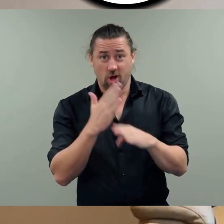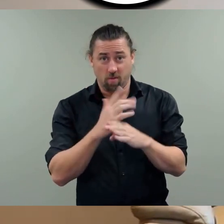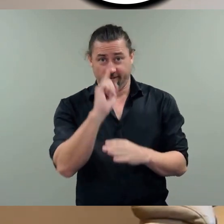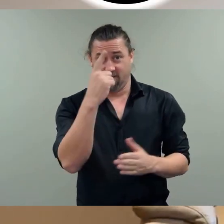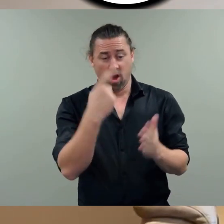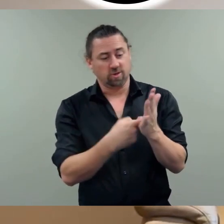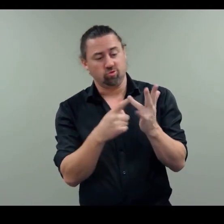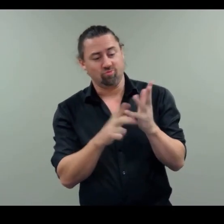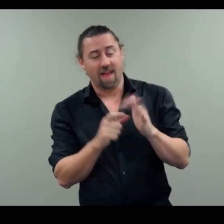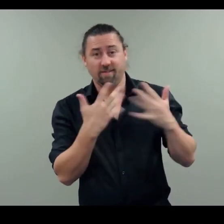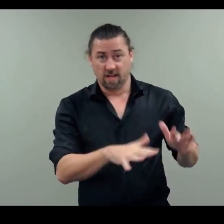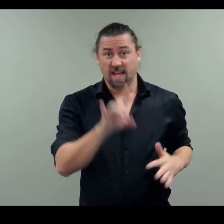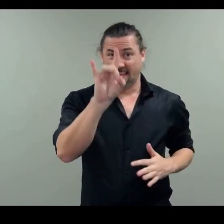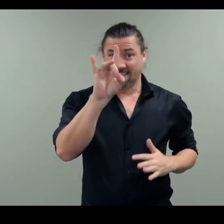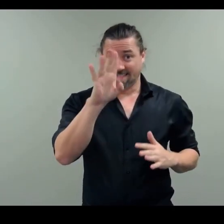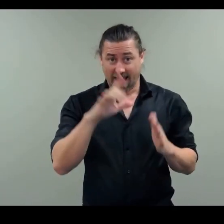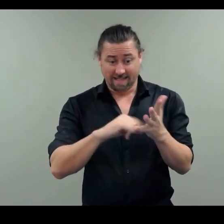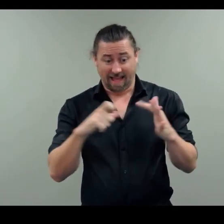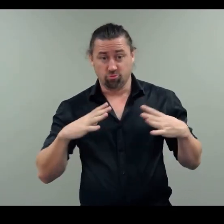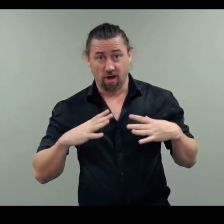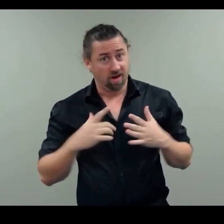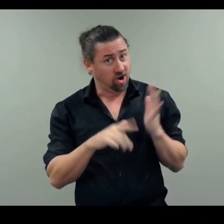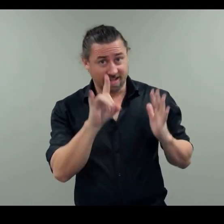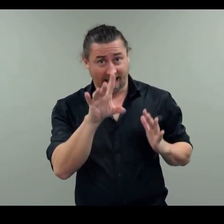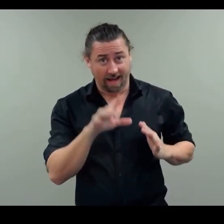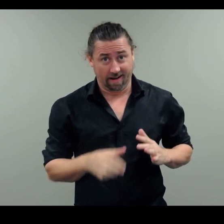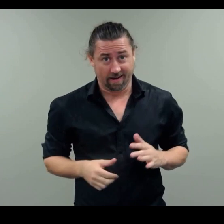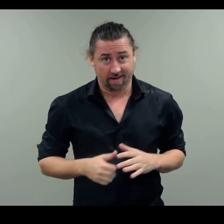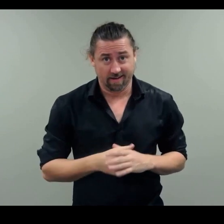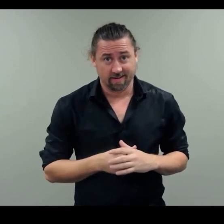Great work. First round done. 10 seconds of rest.